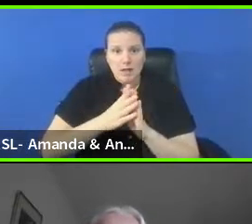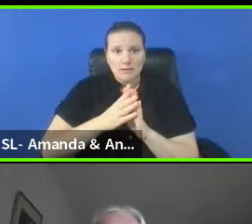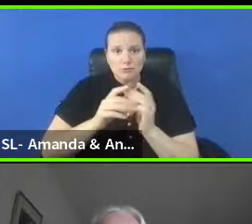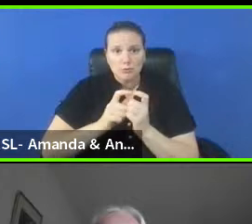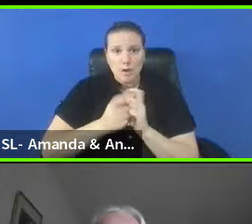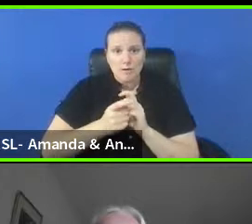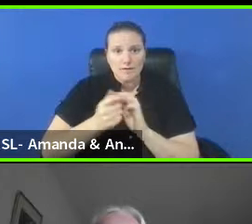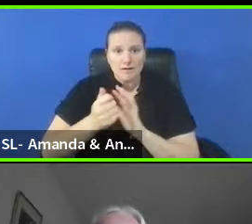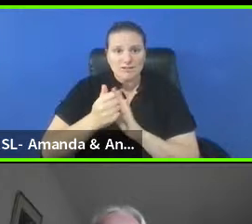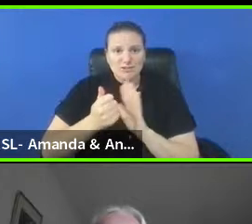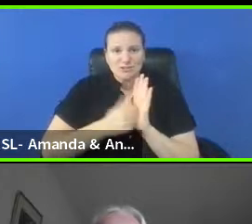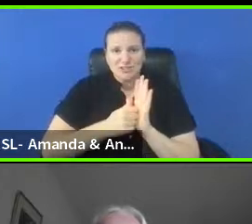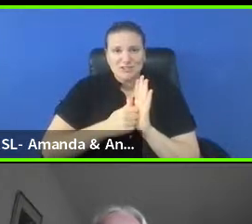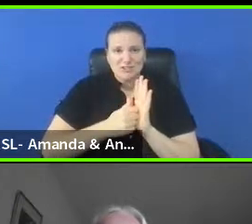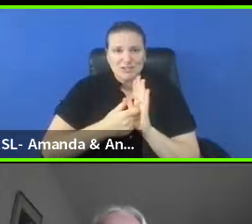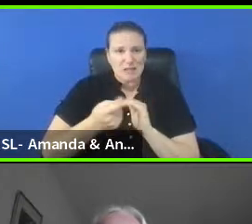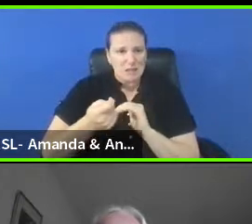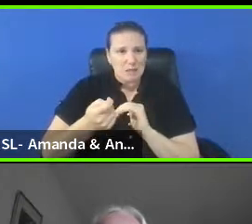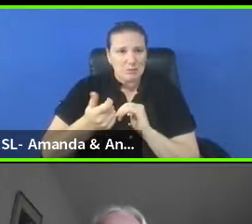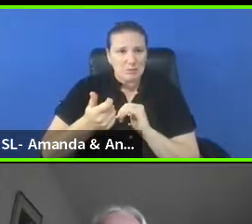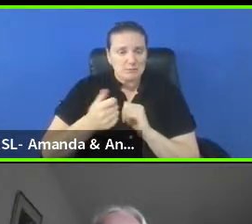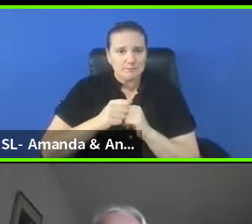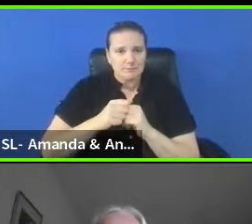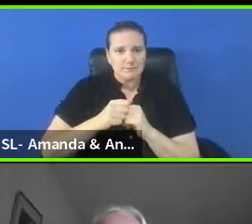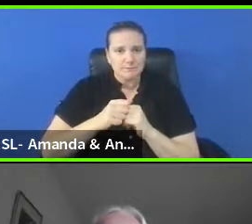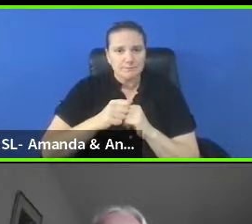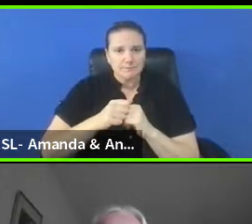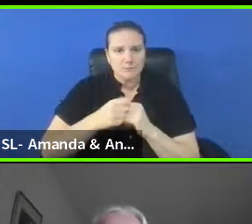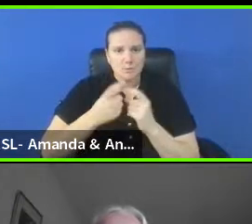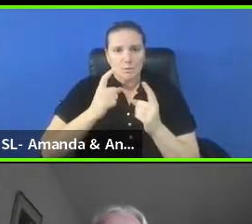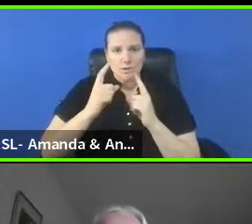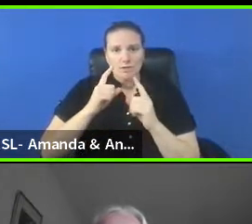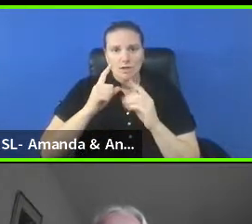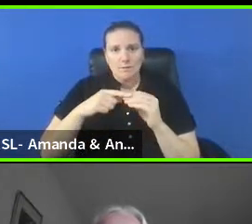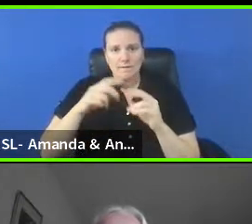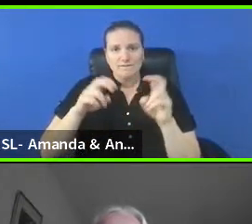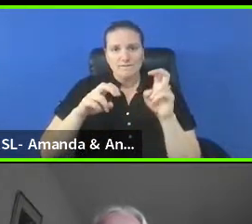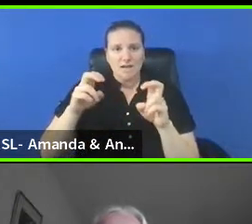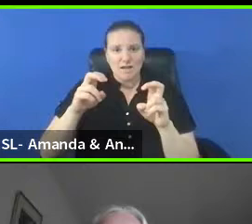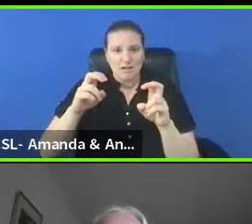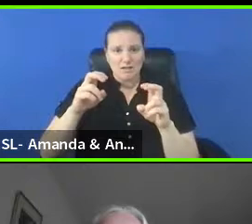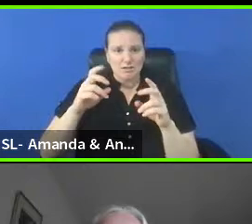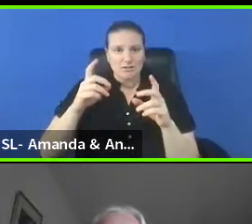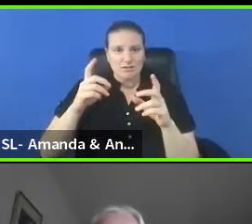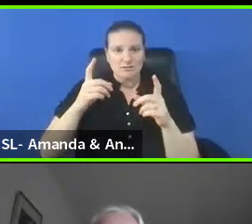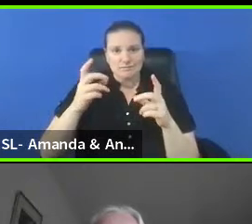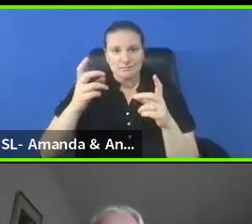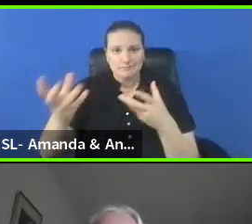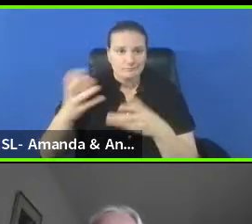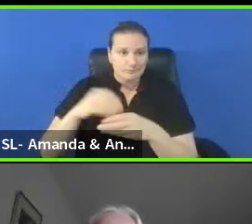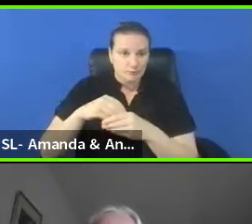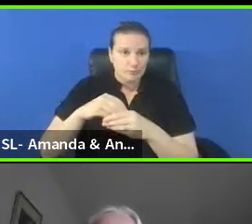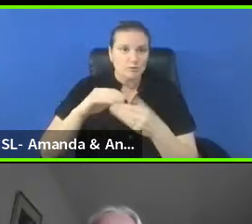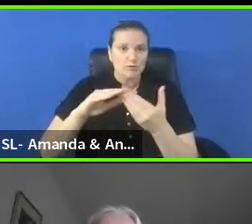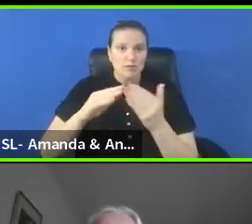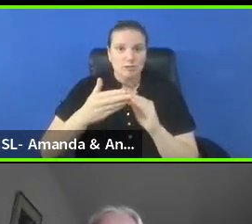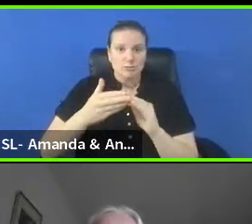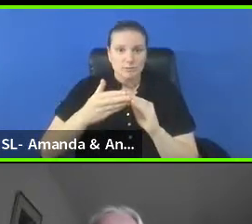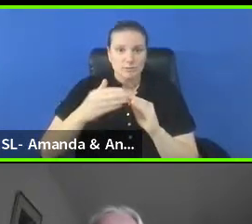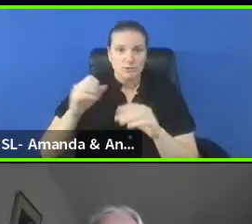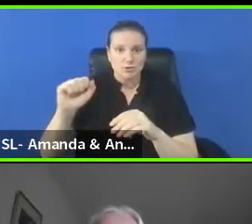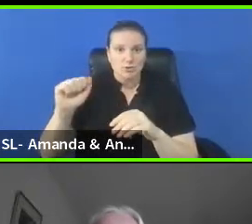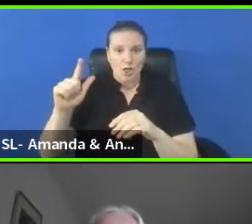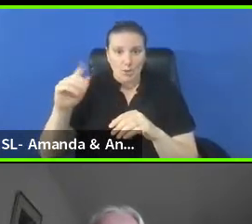our agenda very slightly. We want to talk about our fairs and festivals and community engagement. And